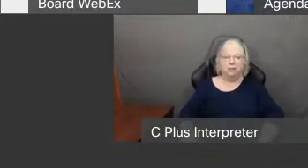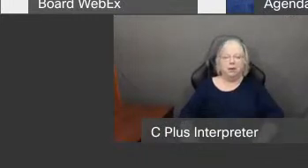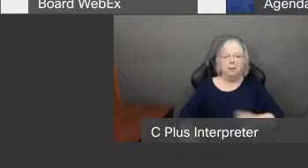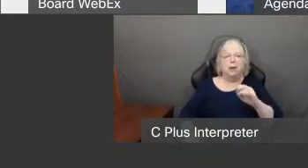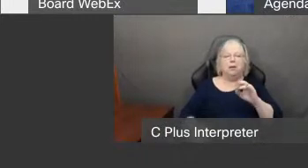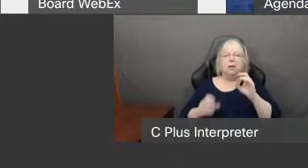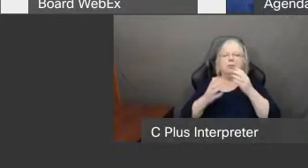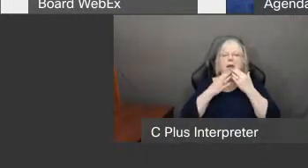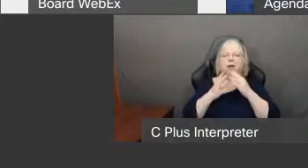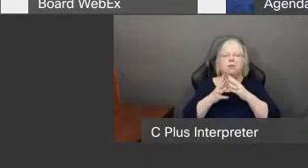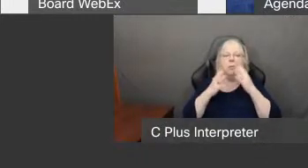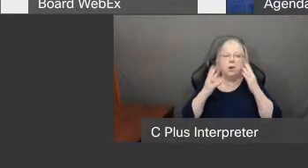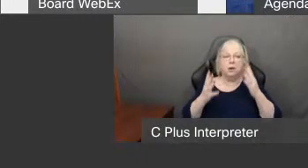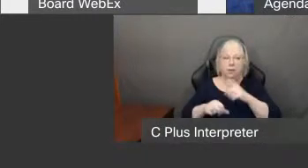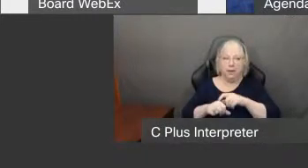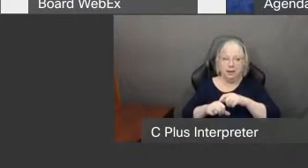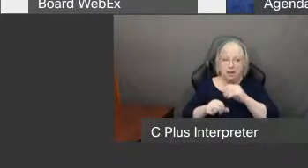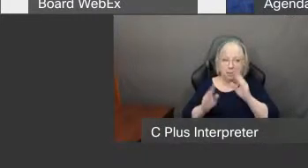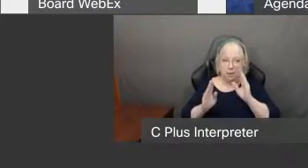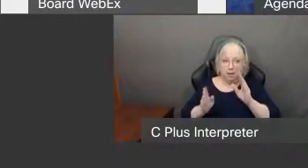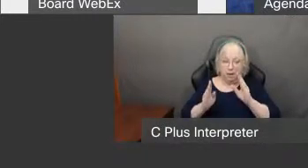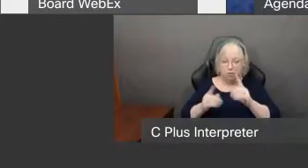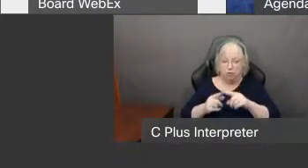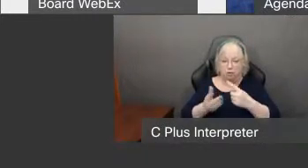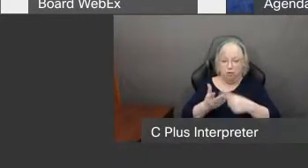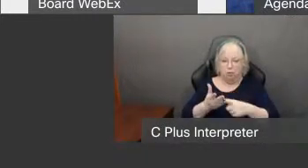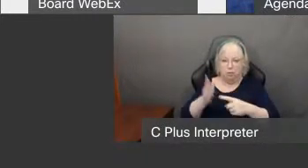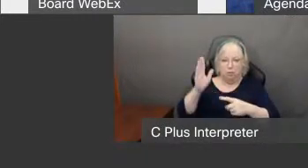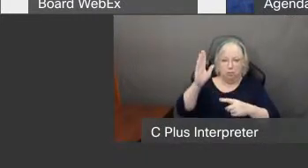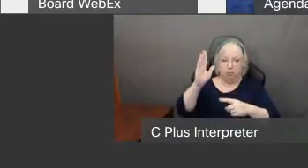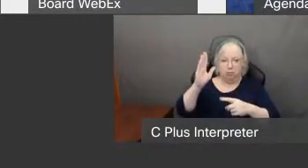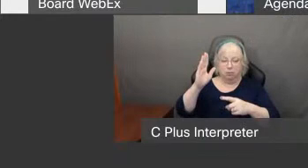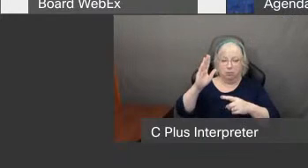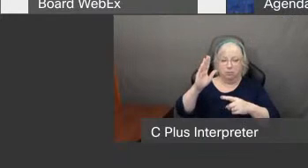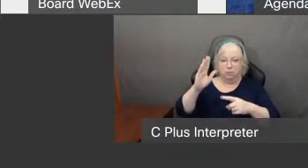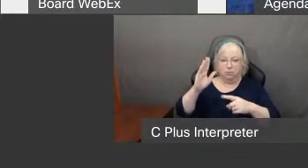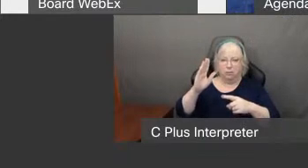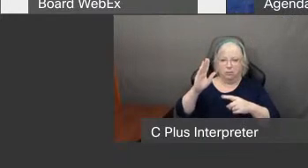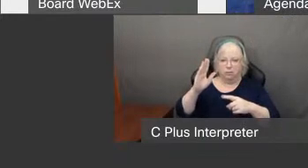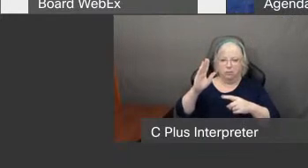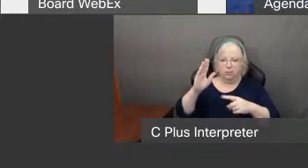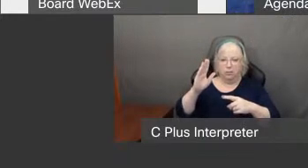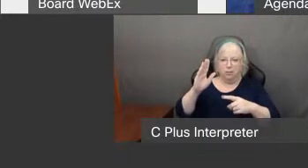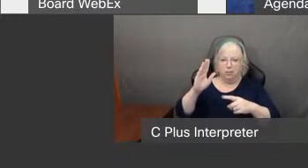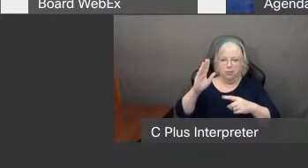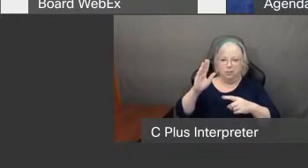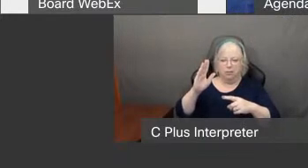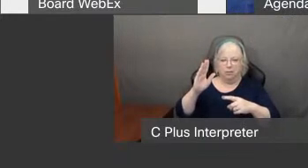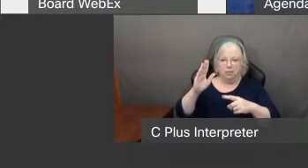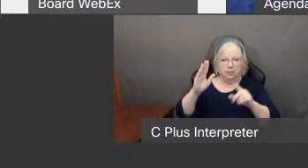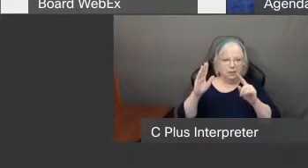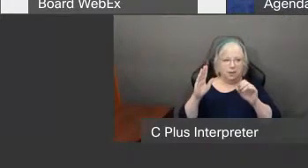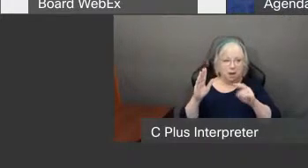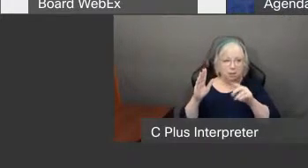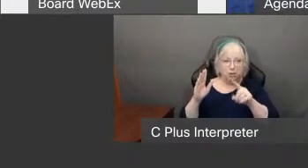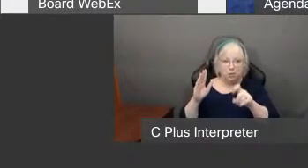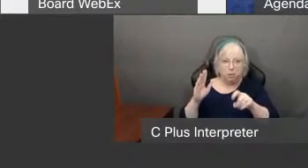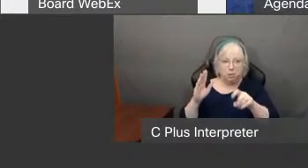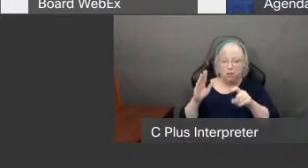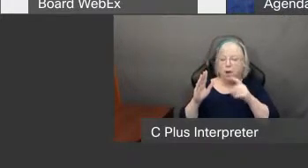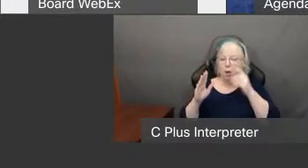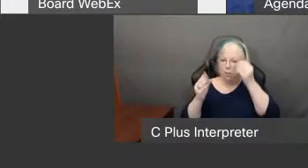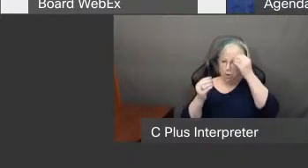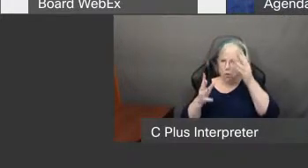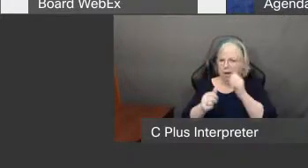everyone, thank you so much for the time and attention towards discussing this. You're supposed to. Oh, Tom, you want to make an